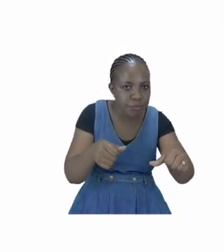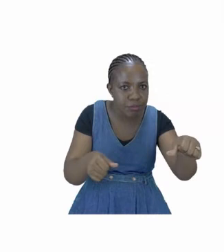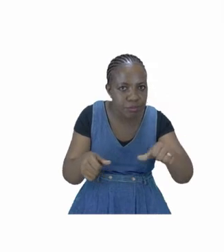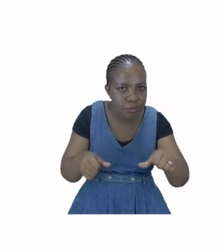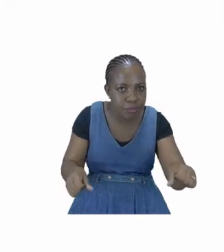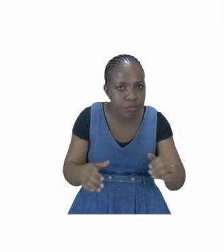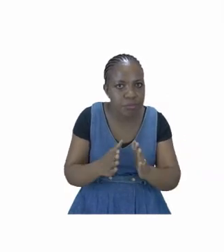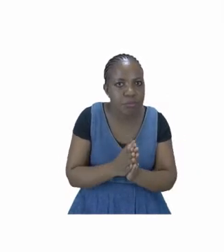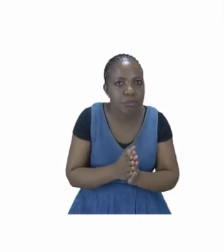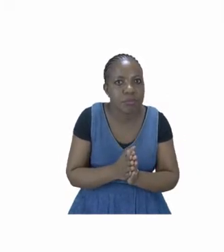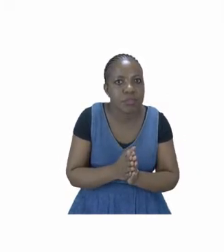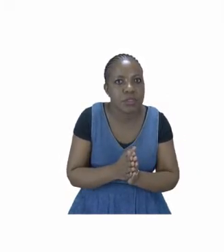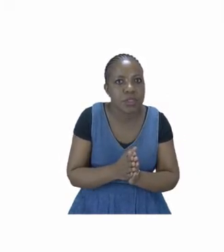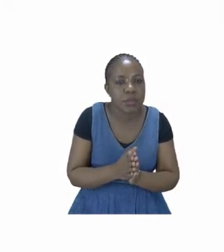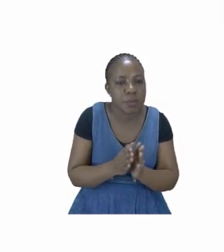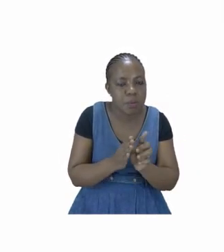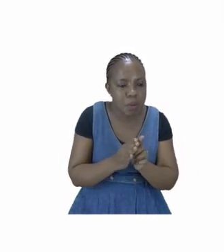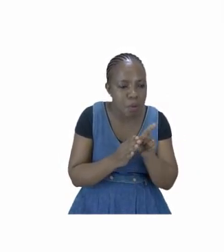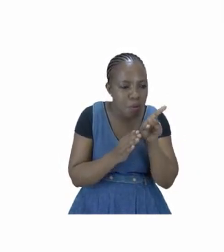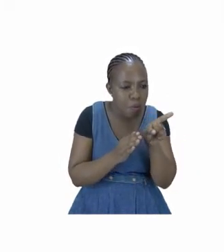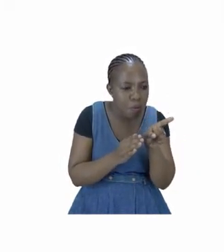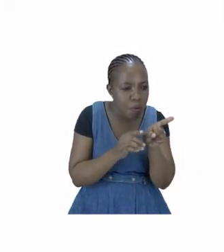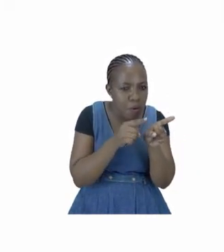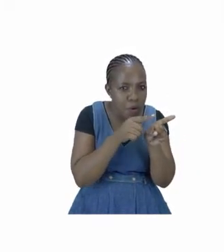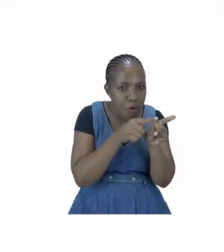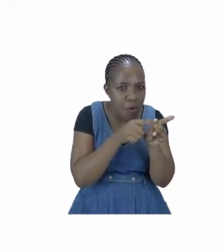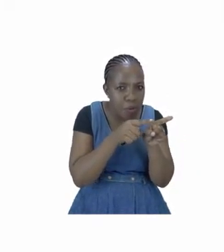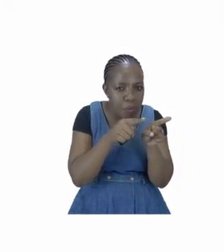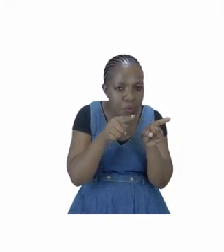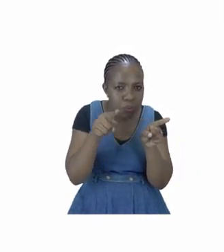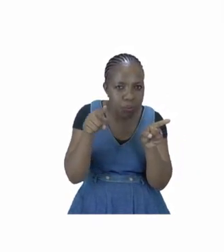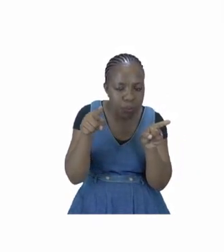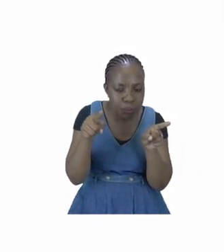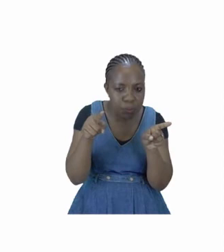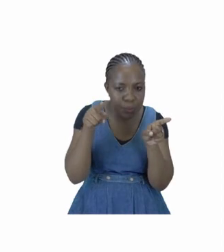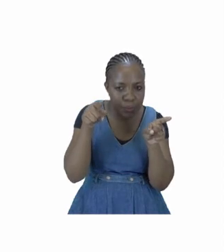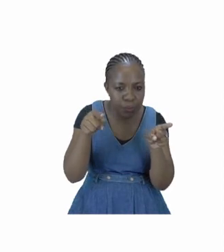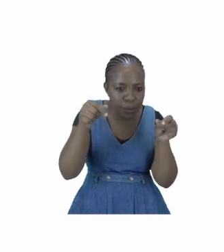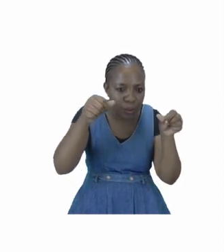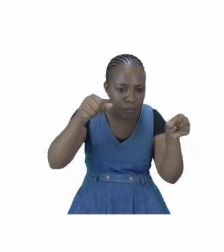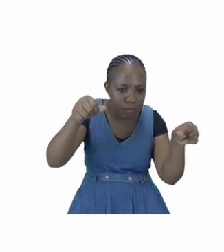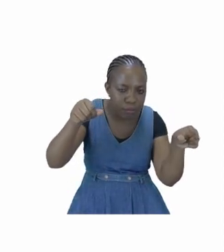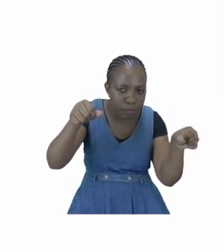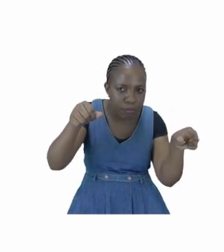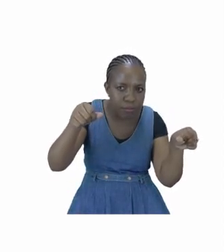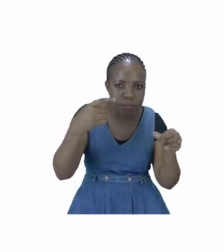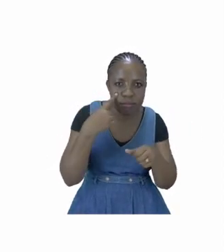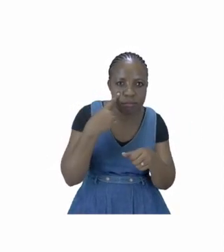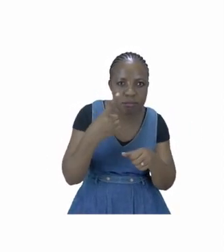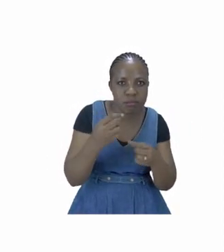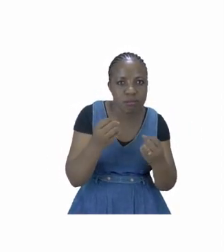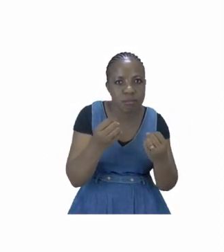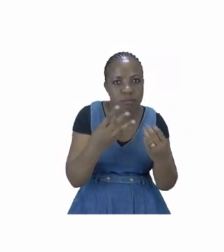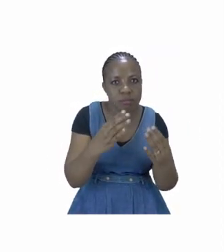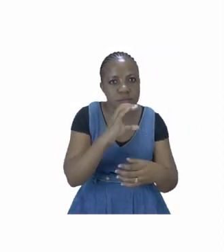tip of the arrow is, right down to the other tip of the arrow. In my classroom,